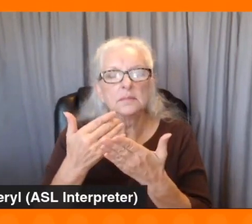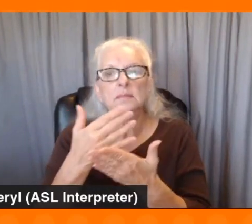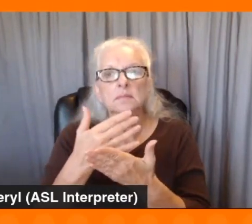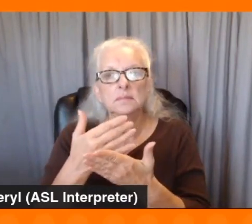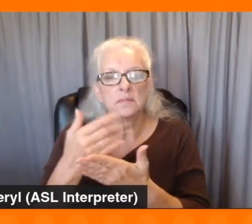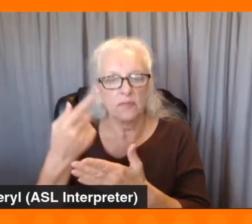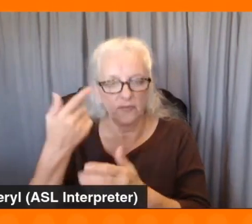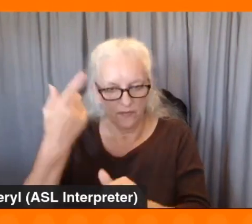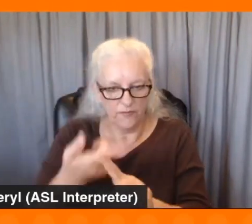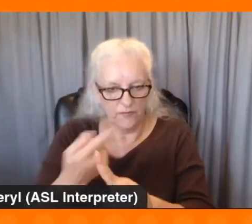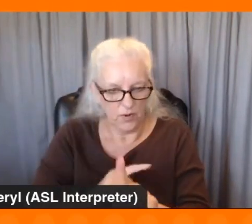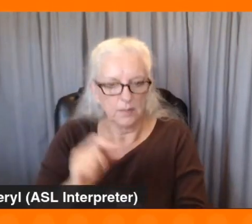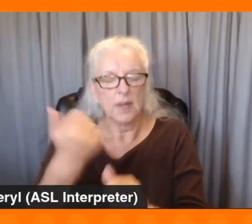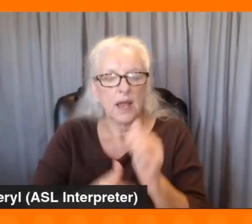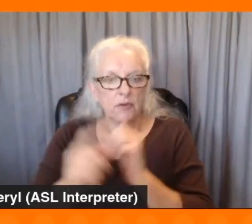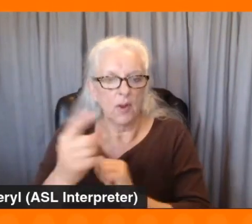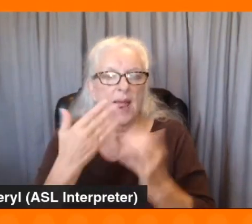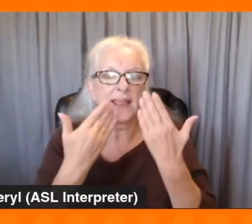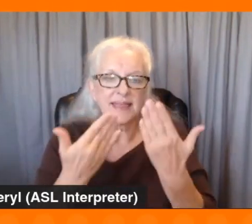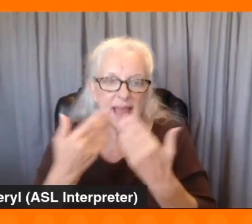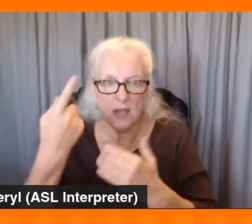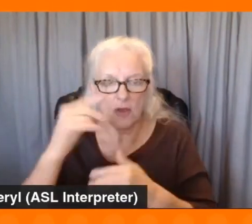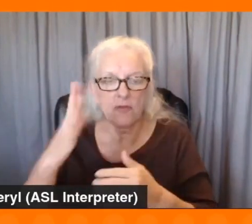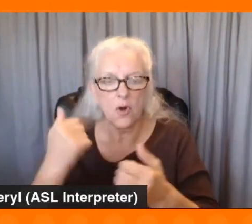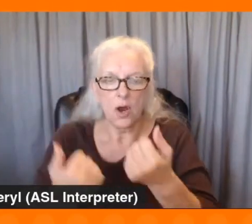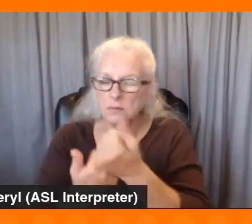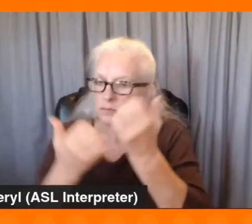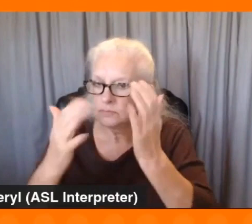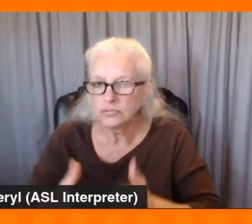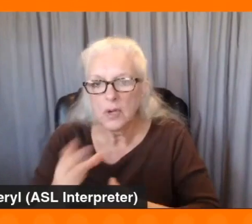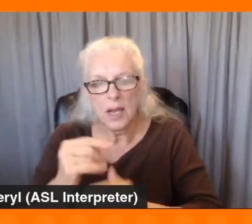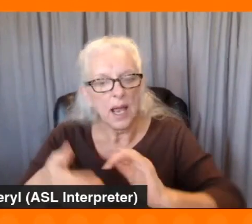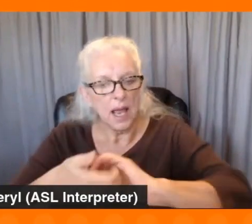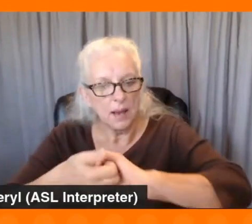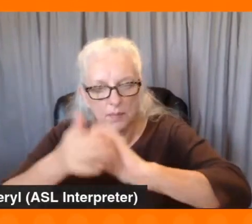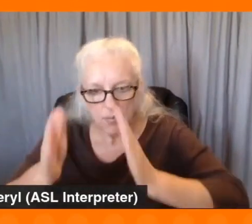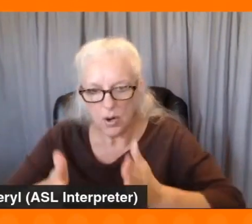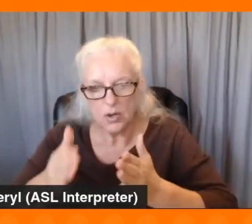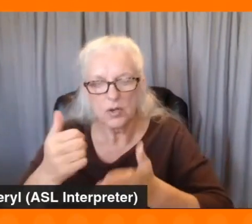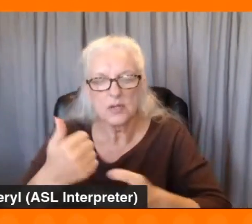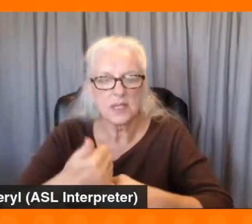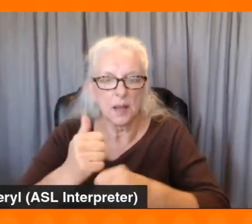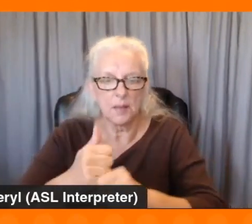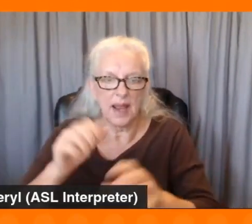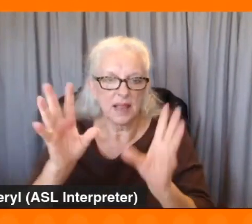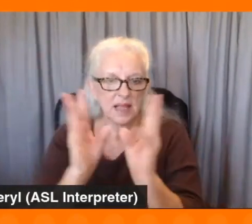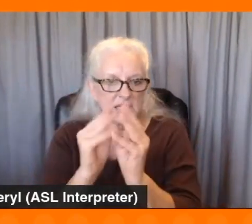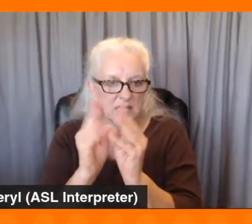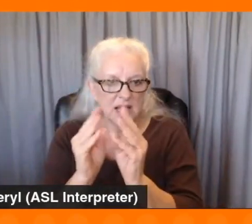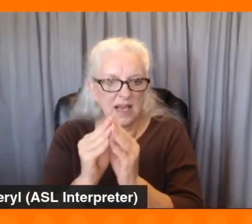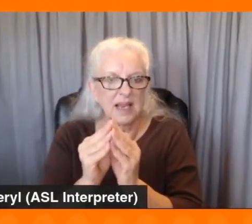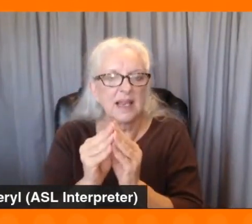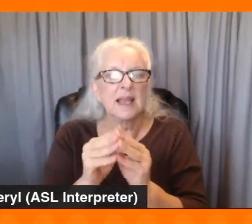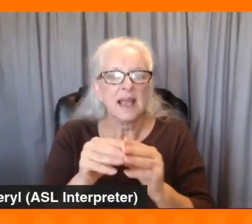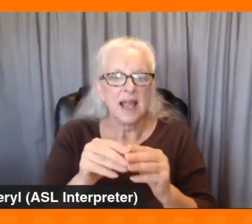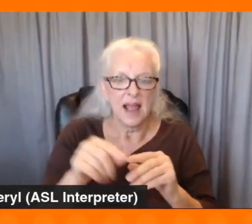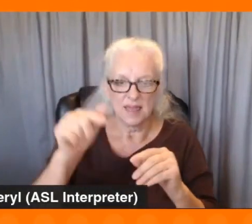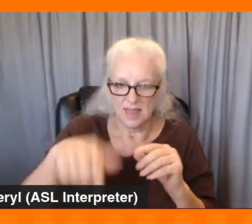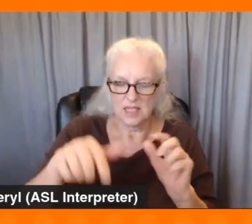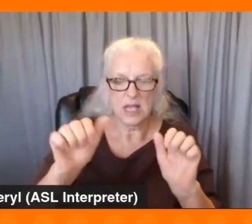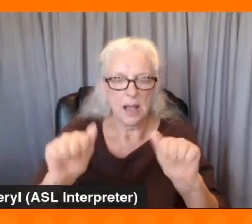initiative. And thank you to our sponsors and partners that have made this conference and our 2023 event series